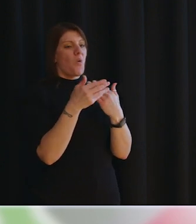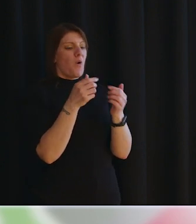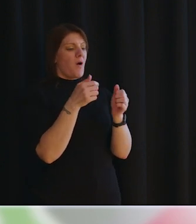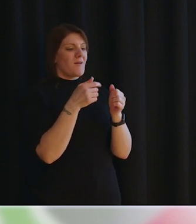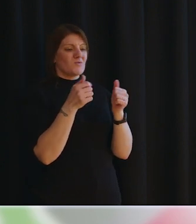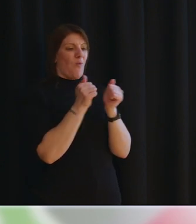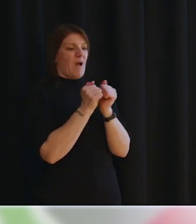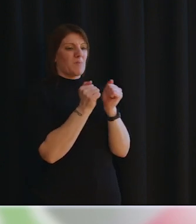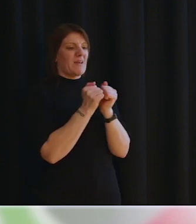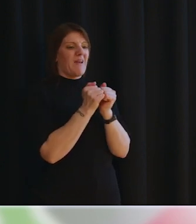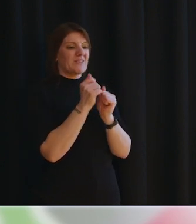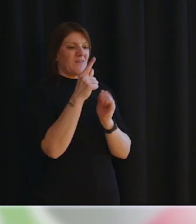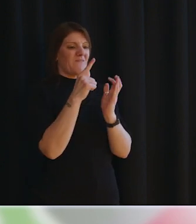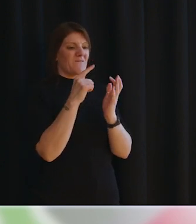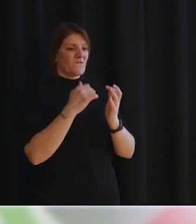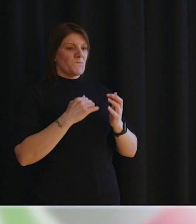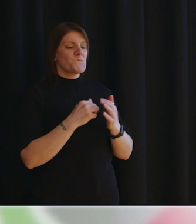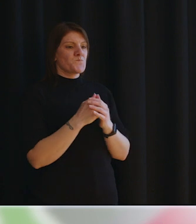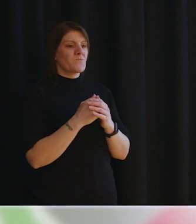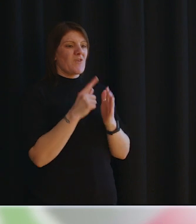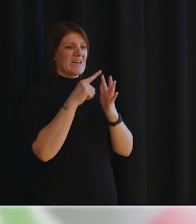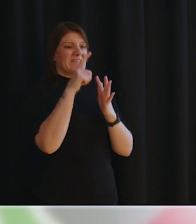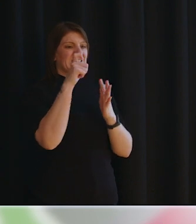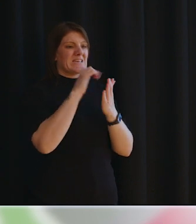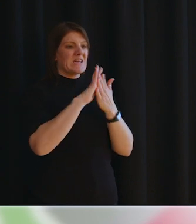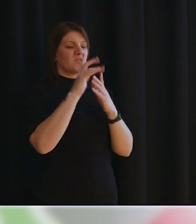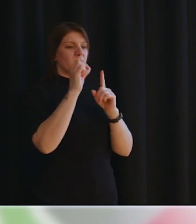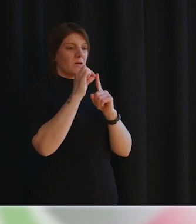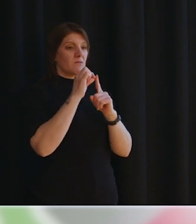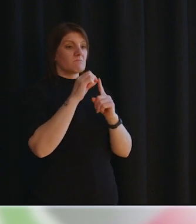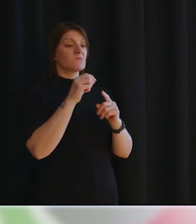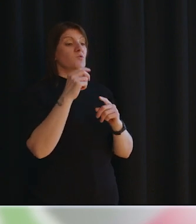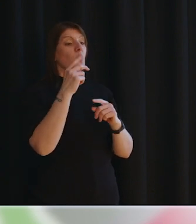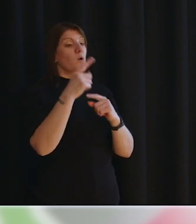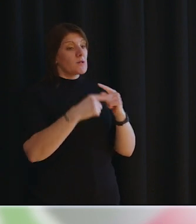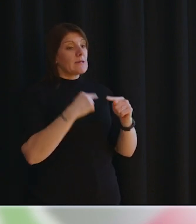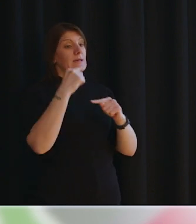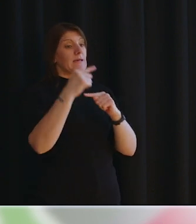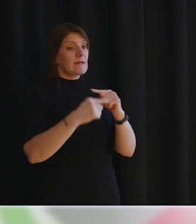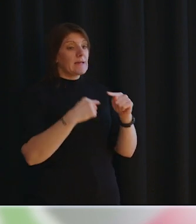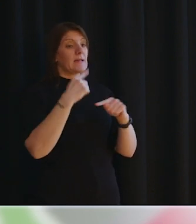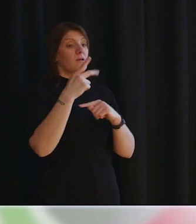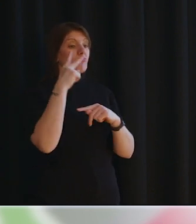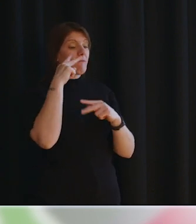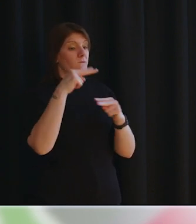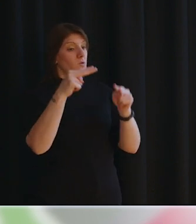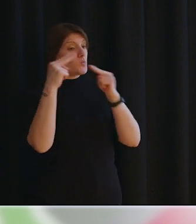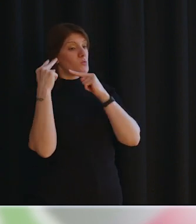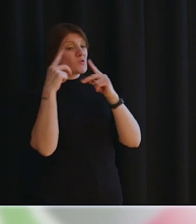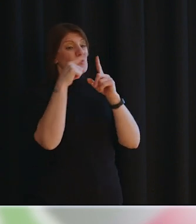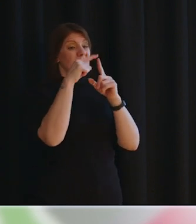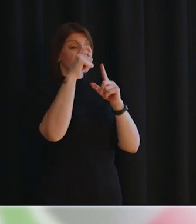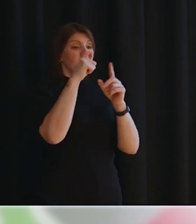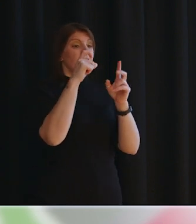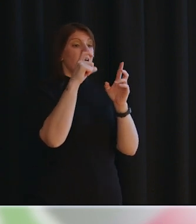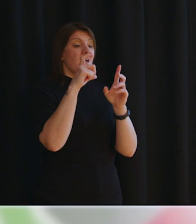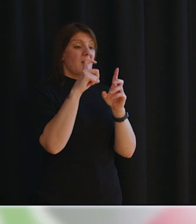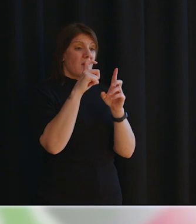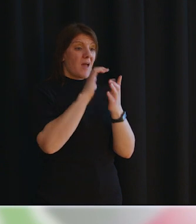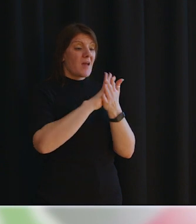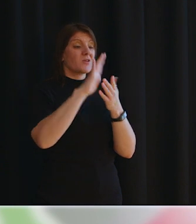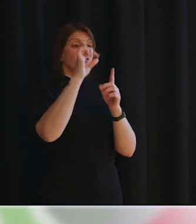be likely in charge of annual reviews for that person, so yearly reviews of the EHCP and getting everyone in to review